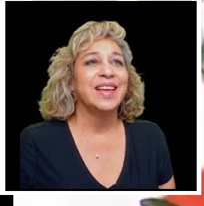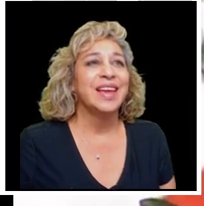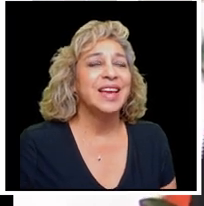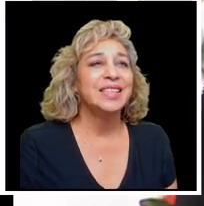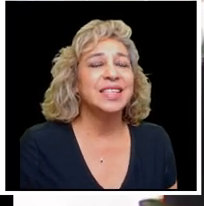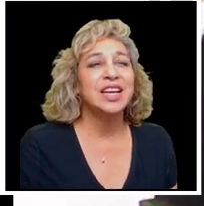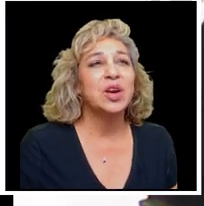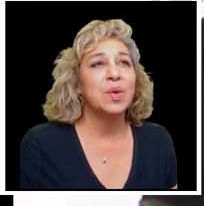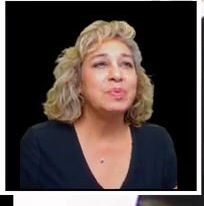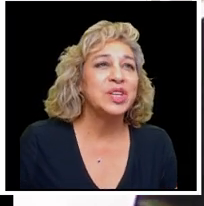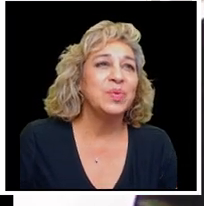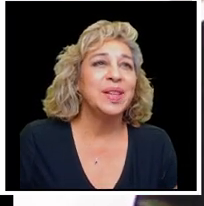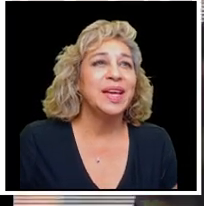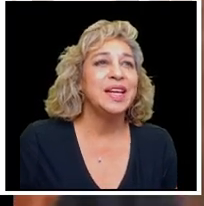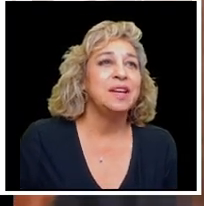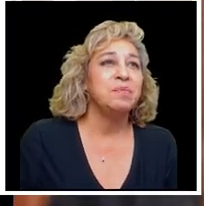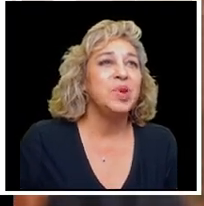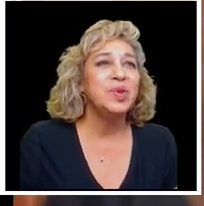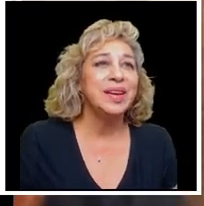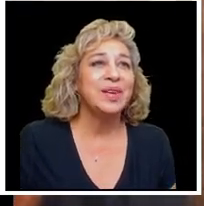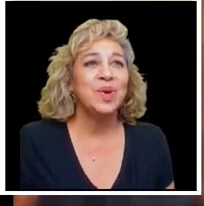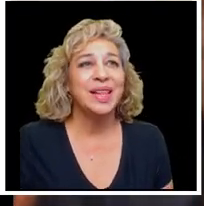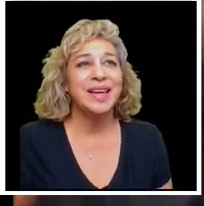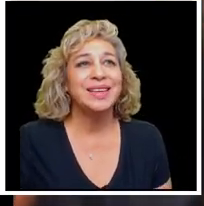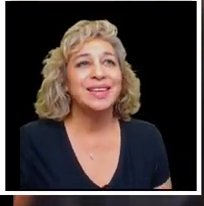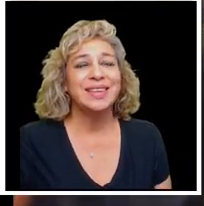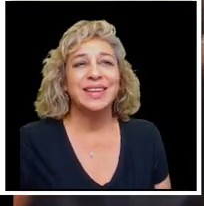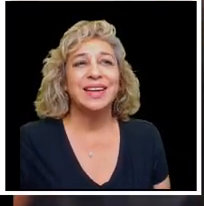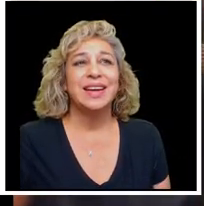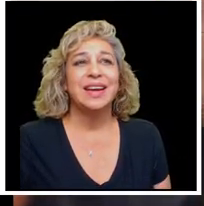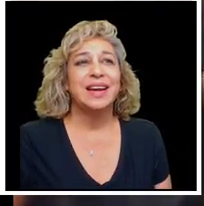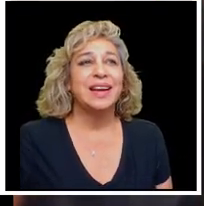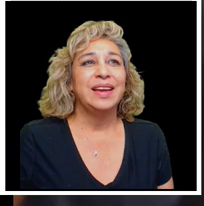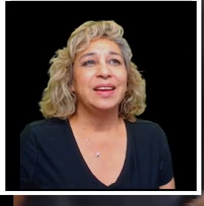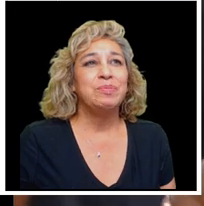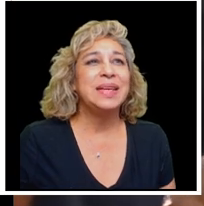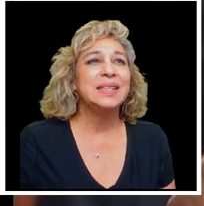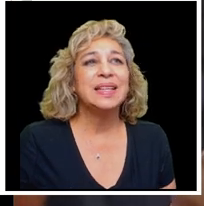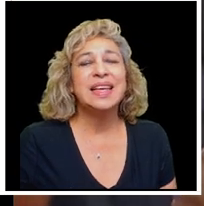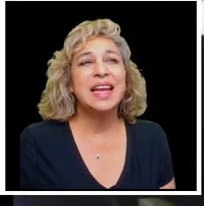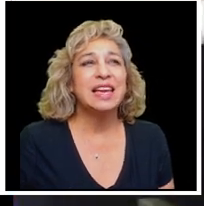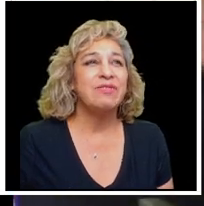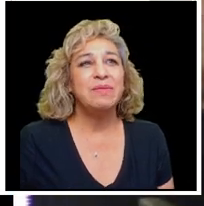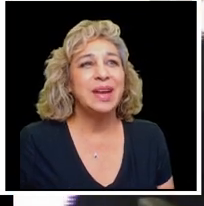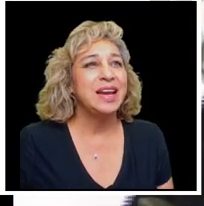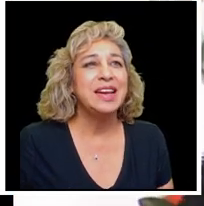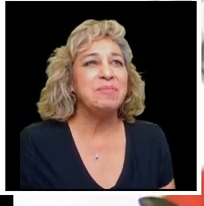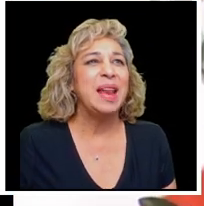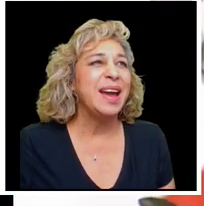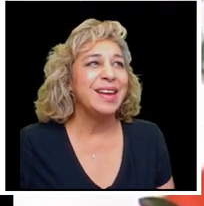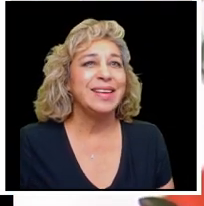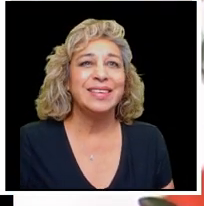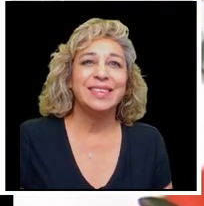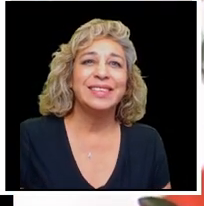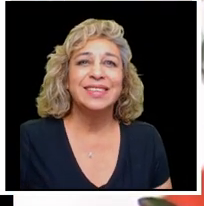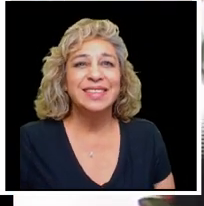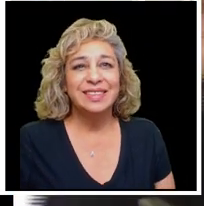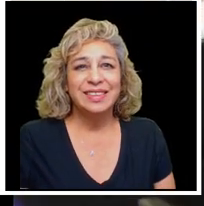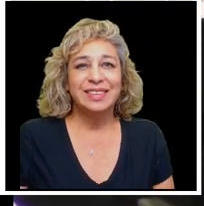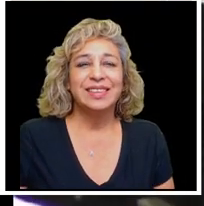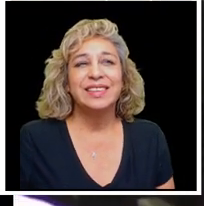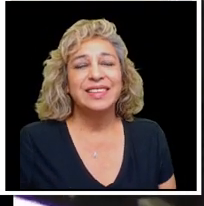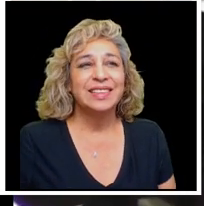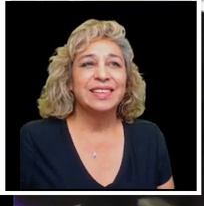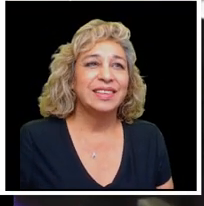he says in corruption will end in impunity will end basically like if I'm dying I'm lying